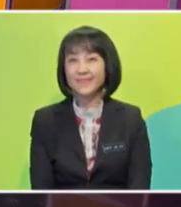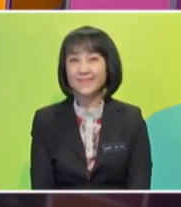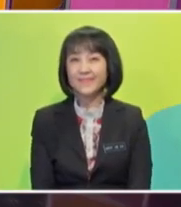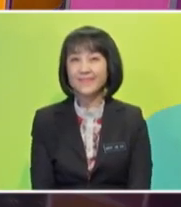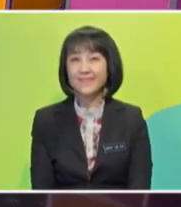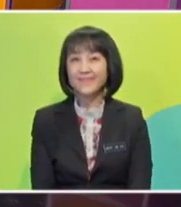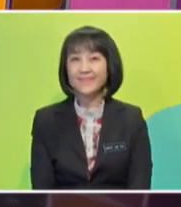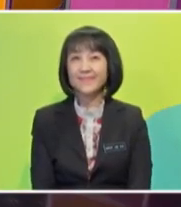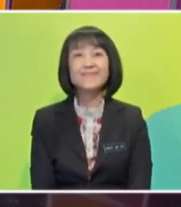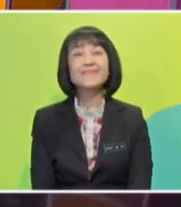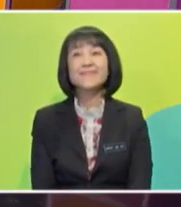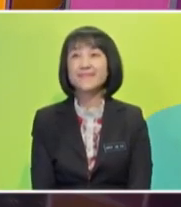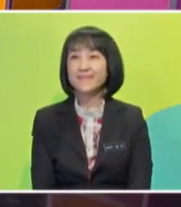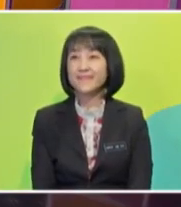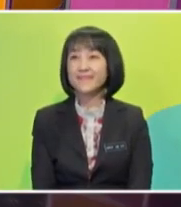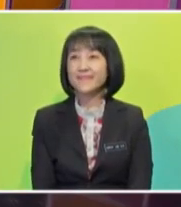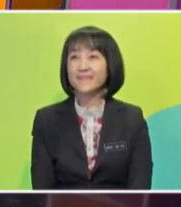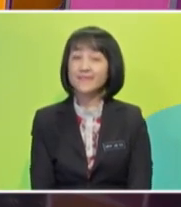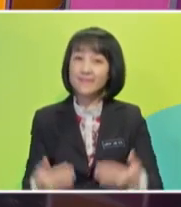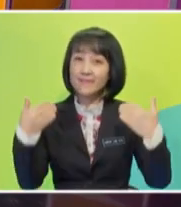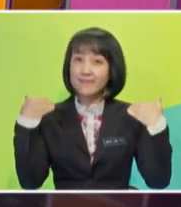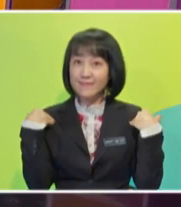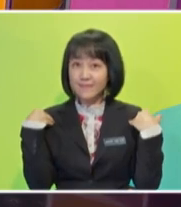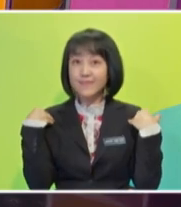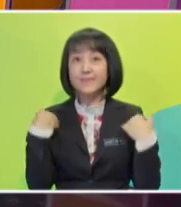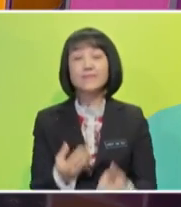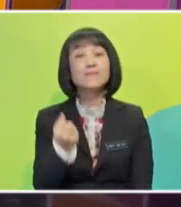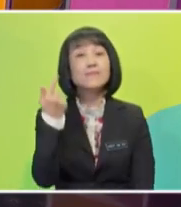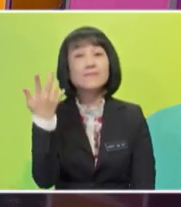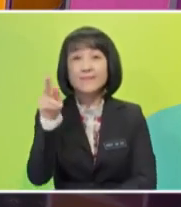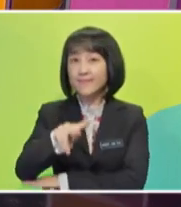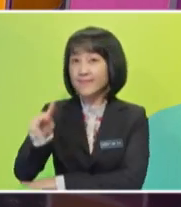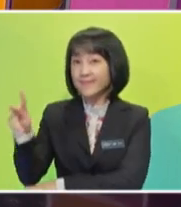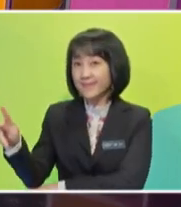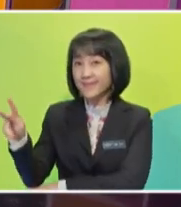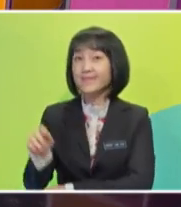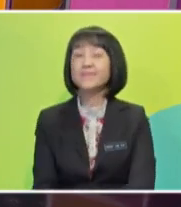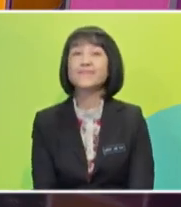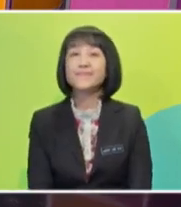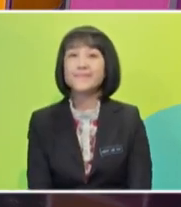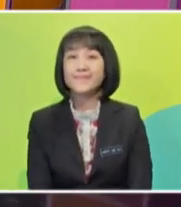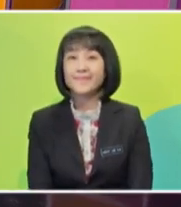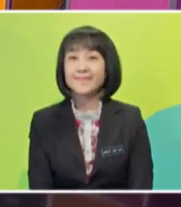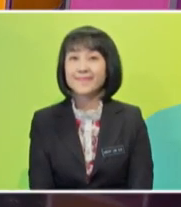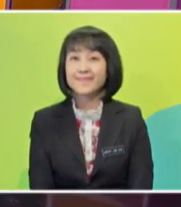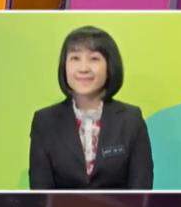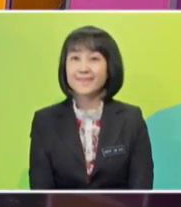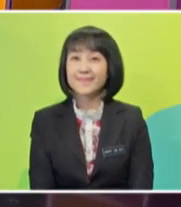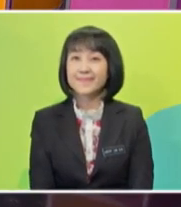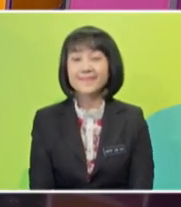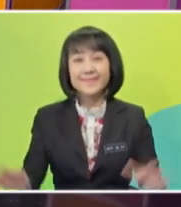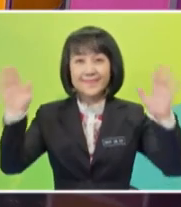Alright, so, and I understand that we also have a couple of pupils who are online with us right now. Let's have a look at who they are.